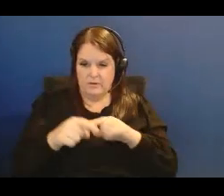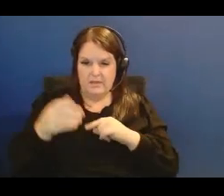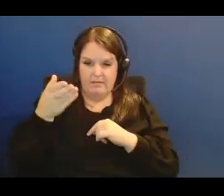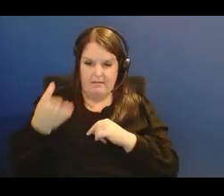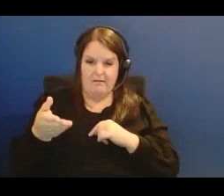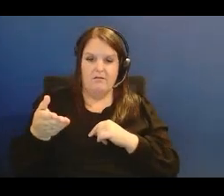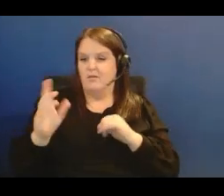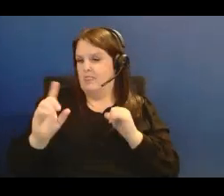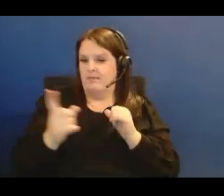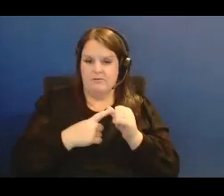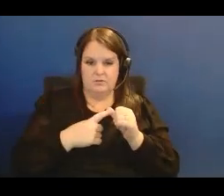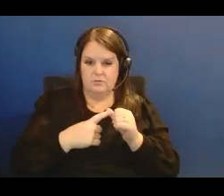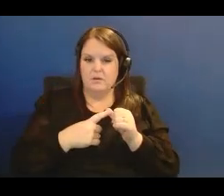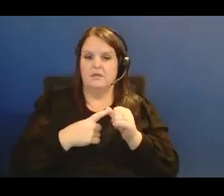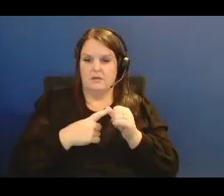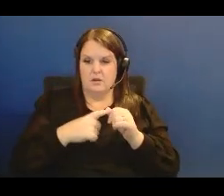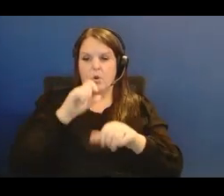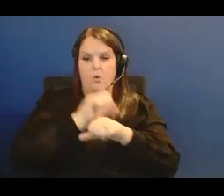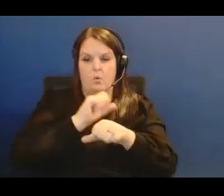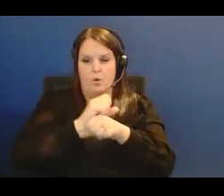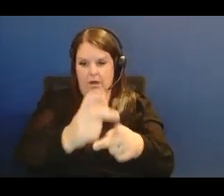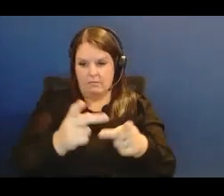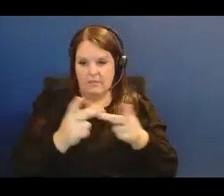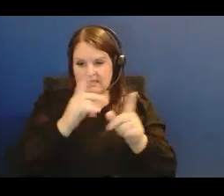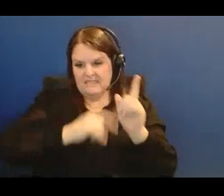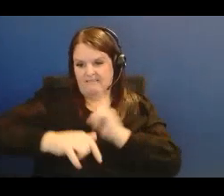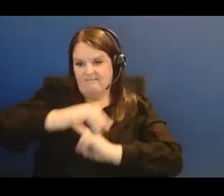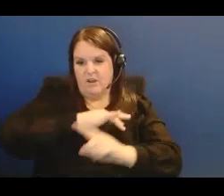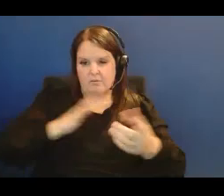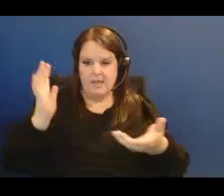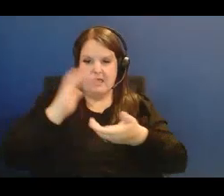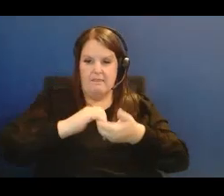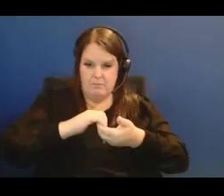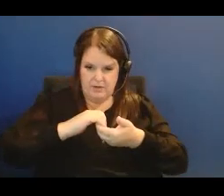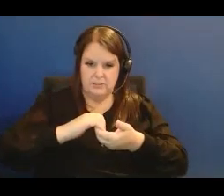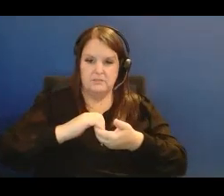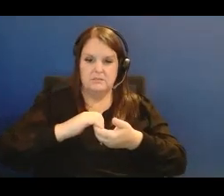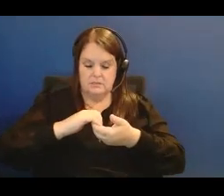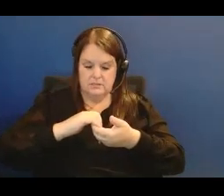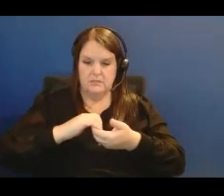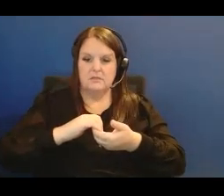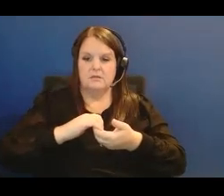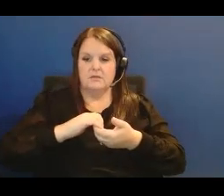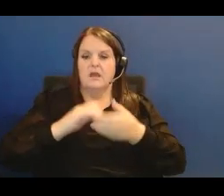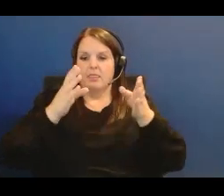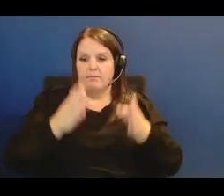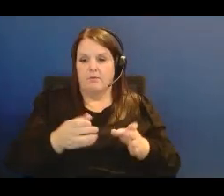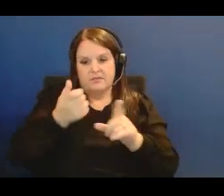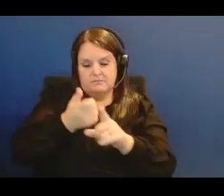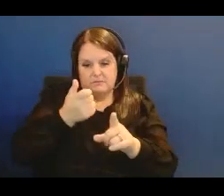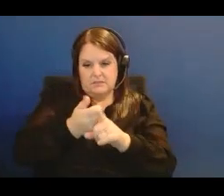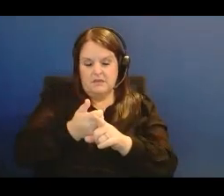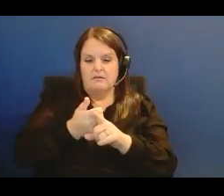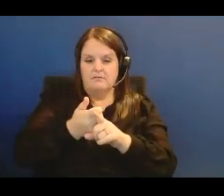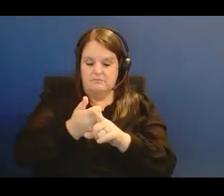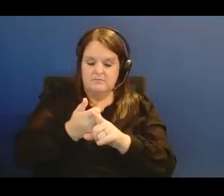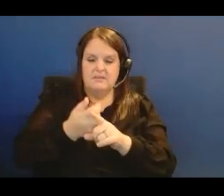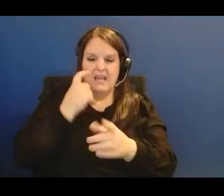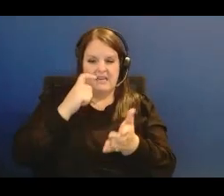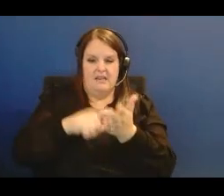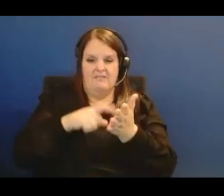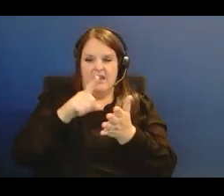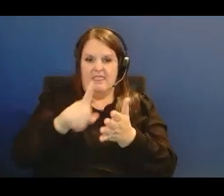The first one was workplace environment and collaboration. The individuals who had convened identified